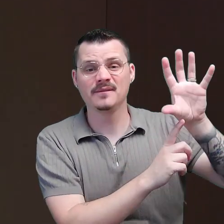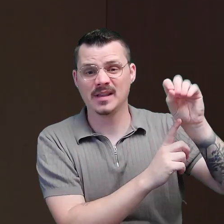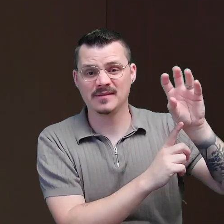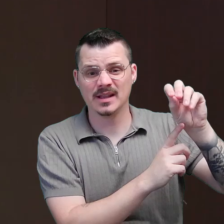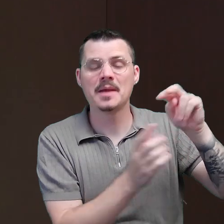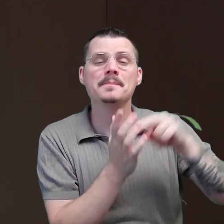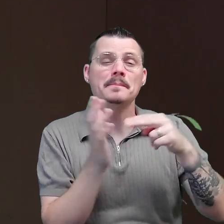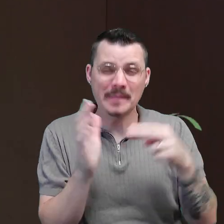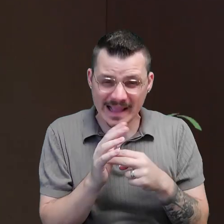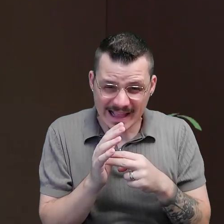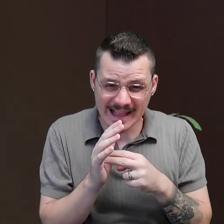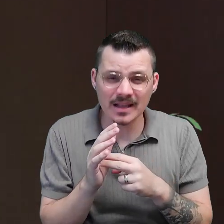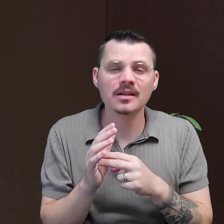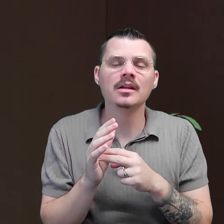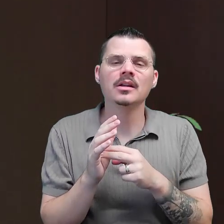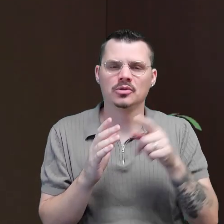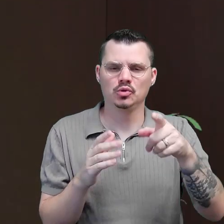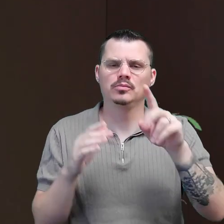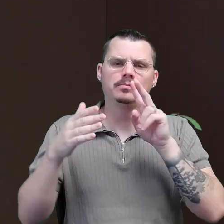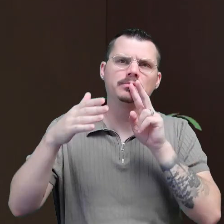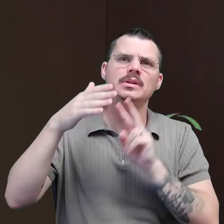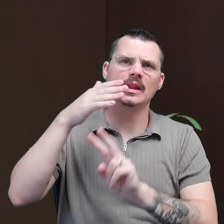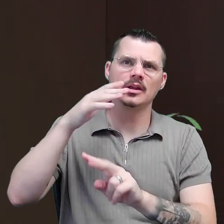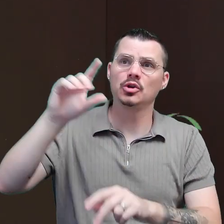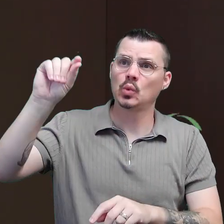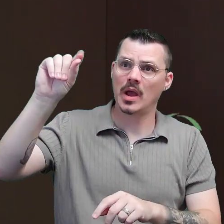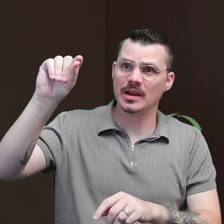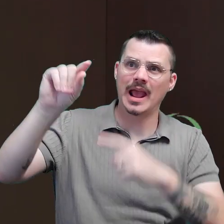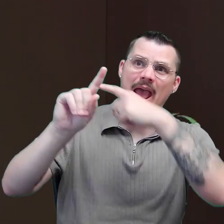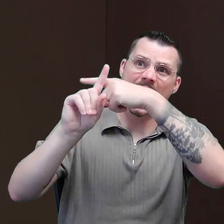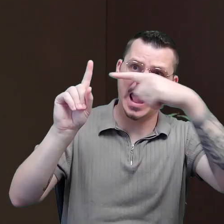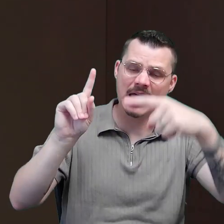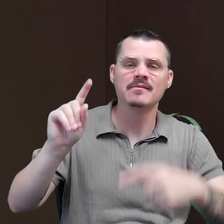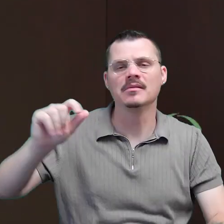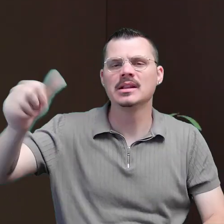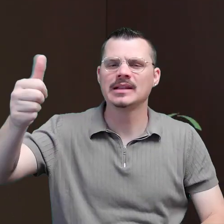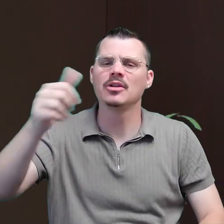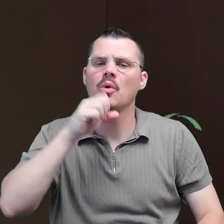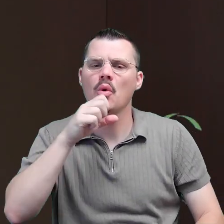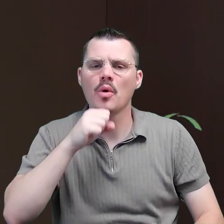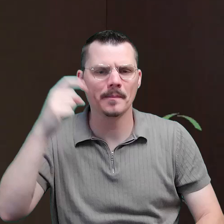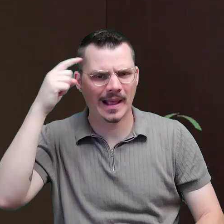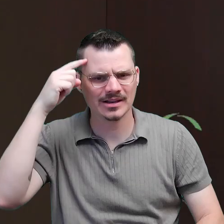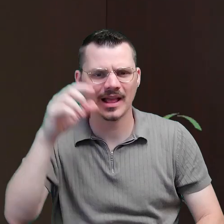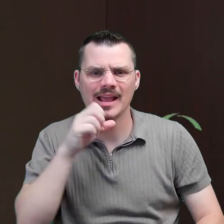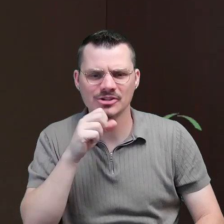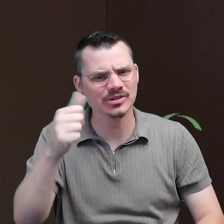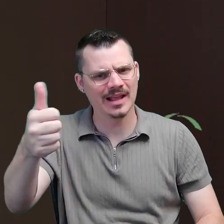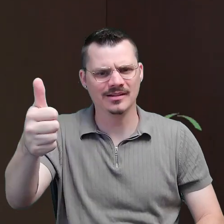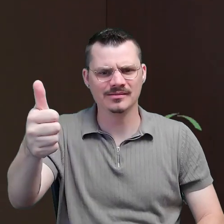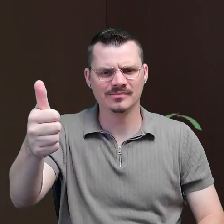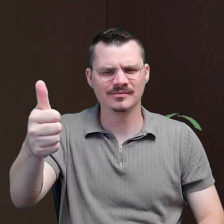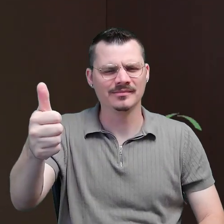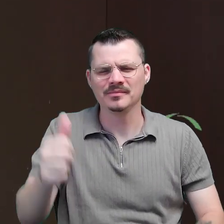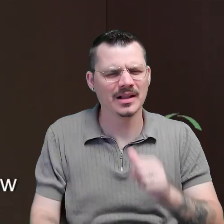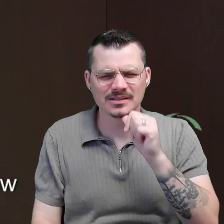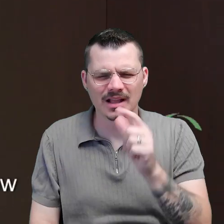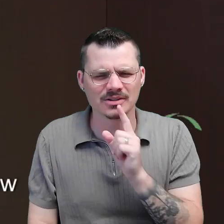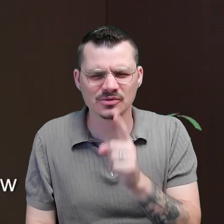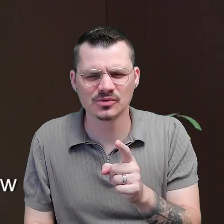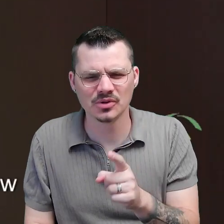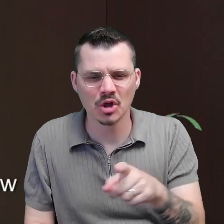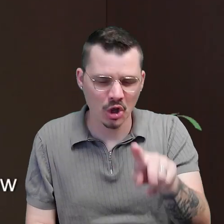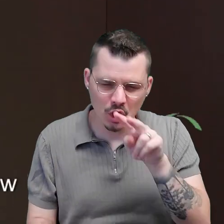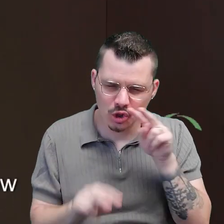50, that's supposed to predict that they will have a mental age of 10. Well, it's just not true, right? Let's